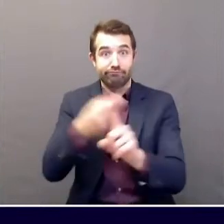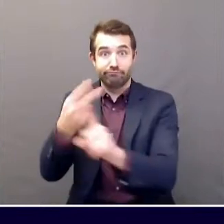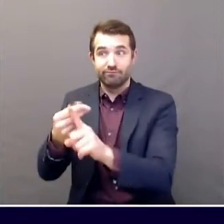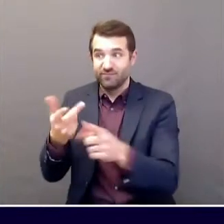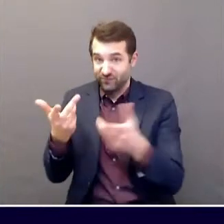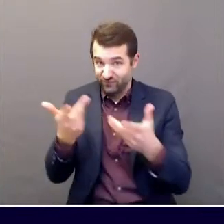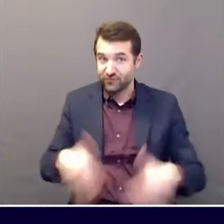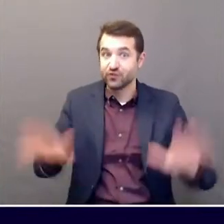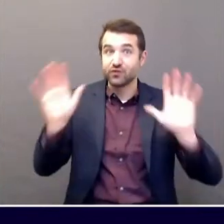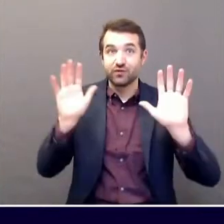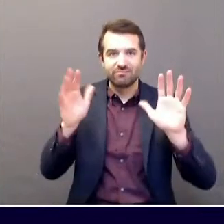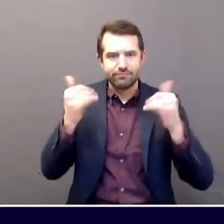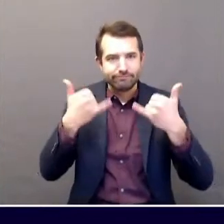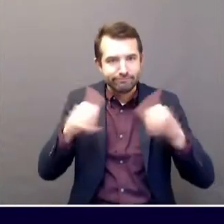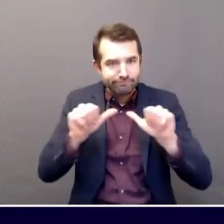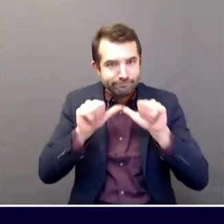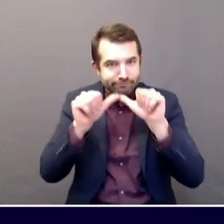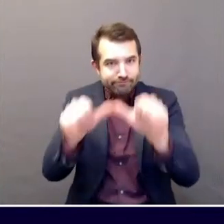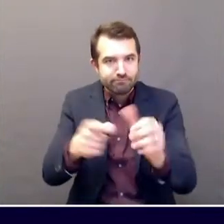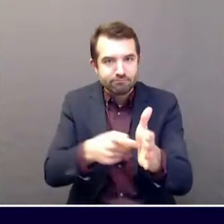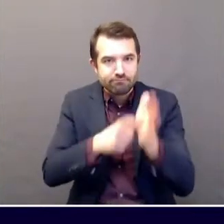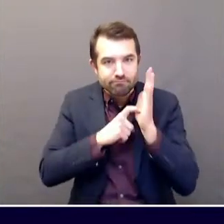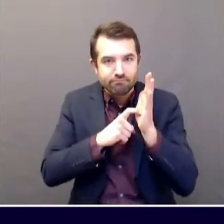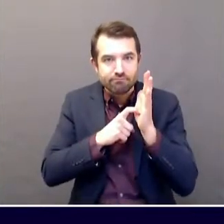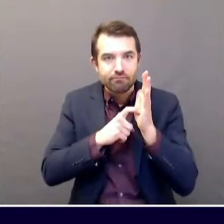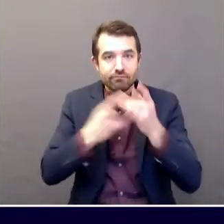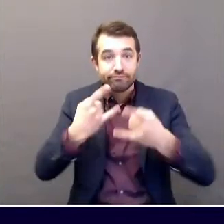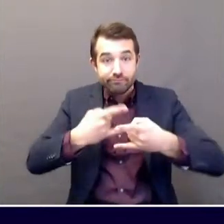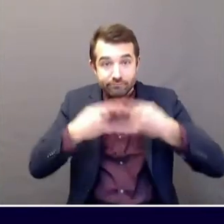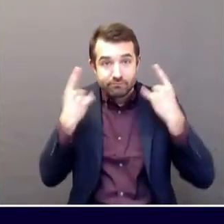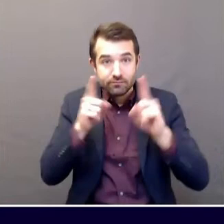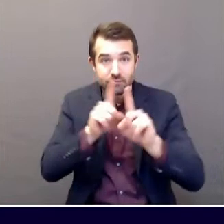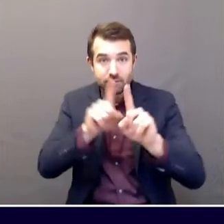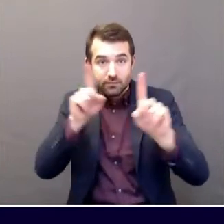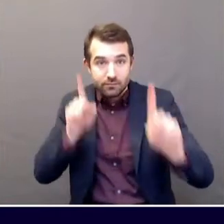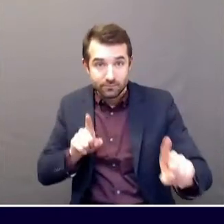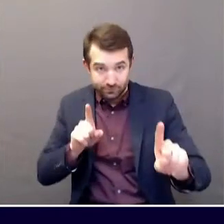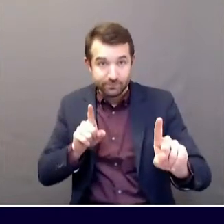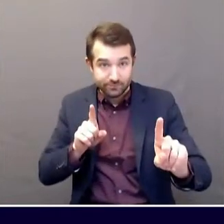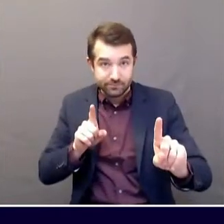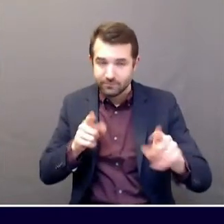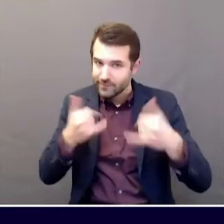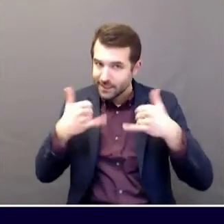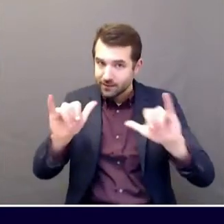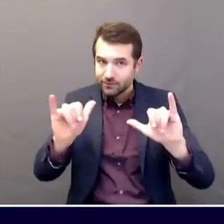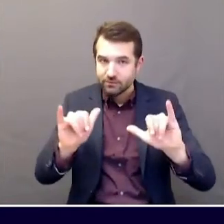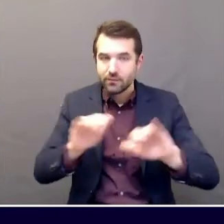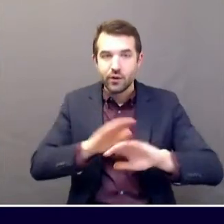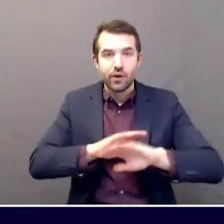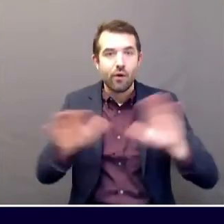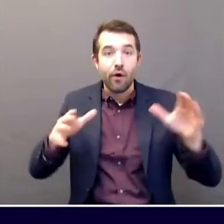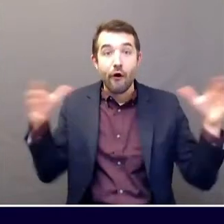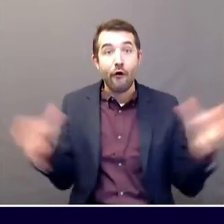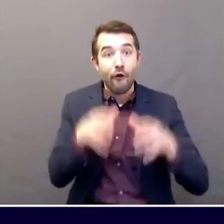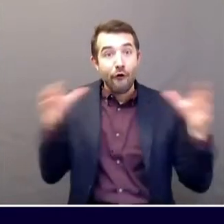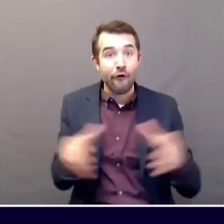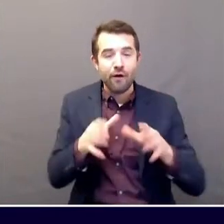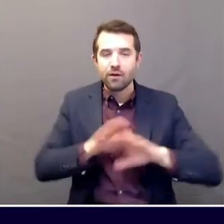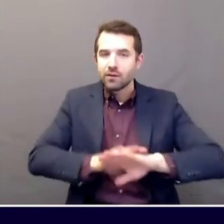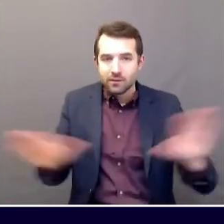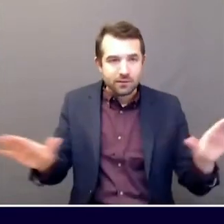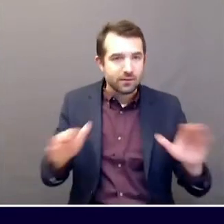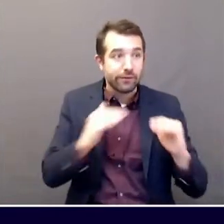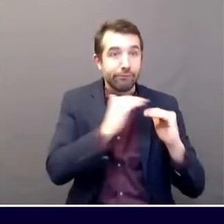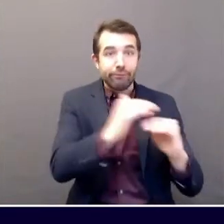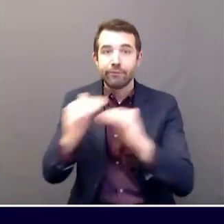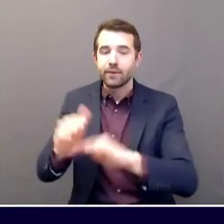steps that public health experts all over the country tell us will help keep us all healthy. Even if you've been vaccinated